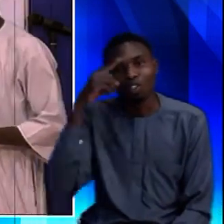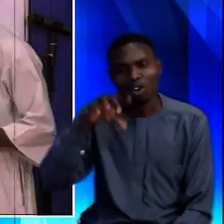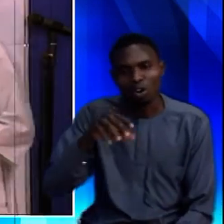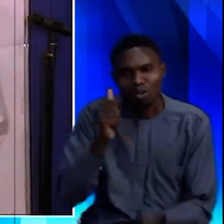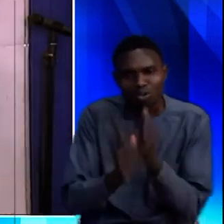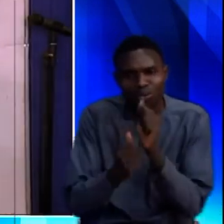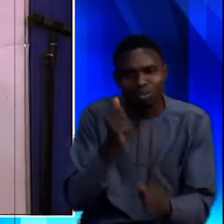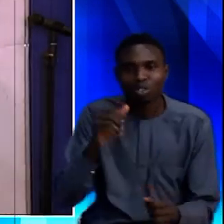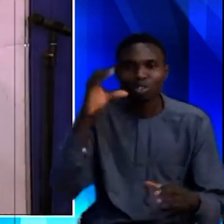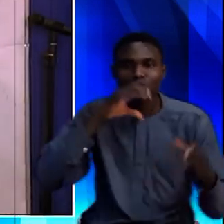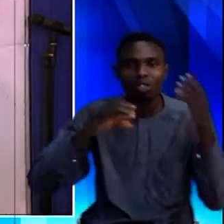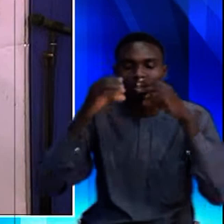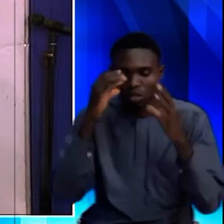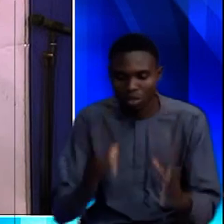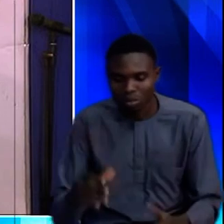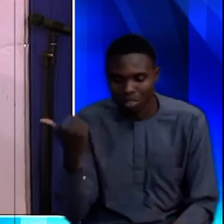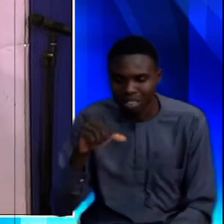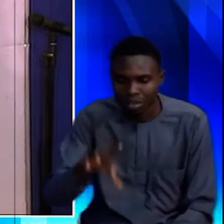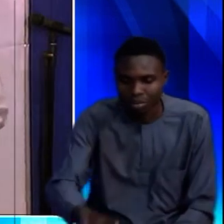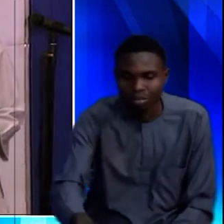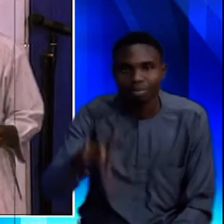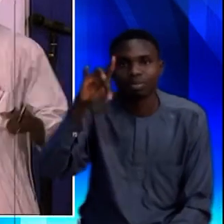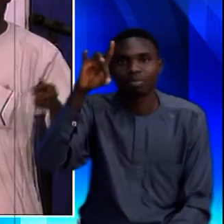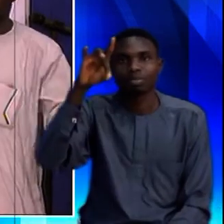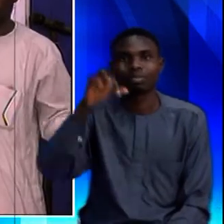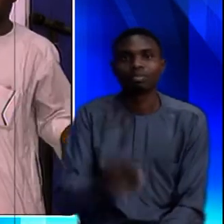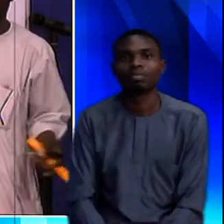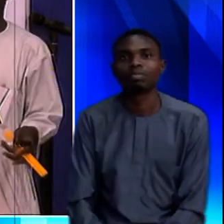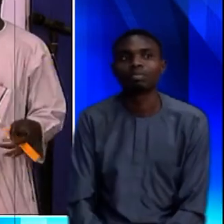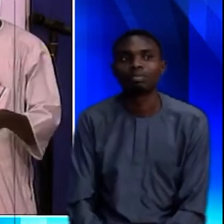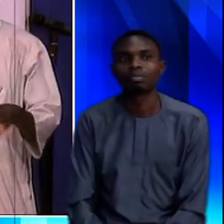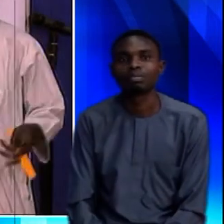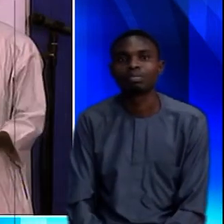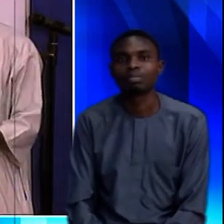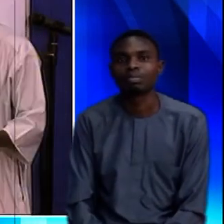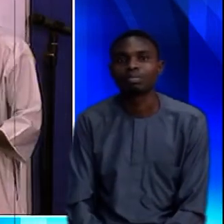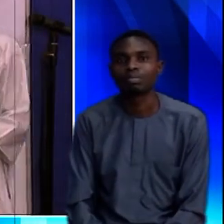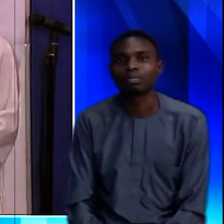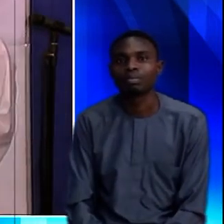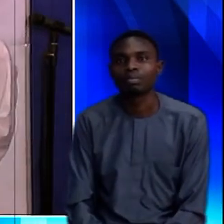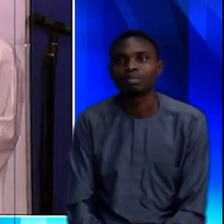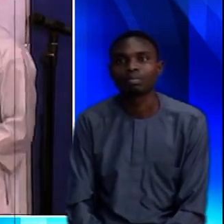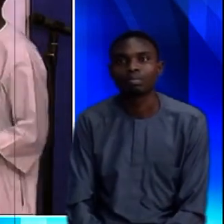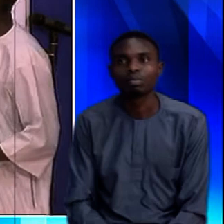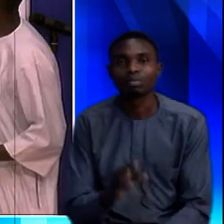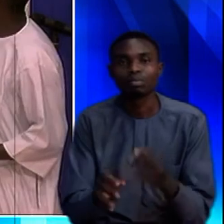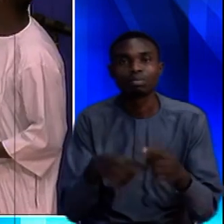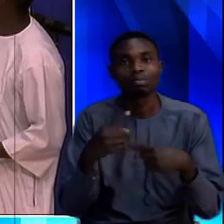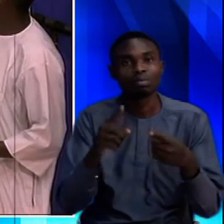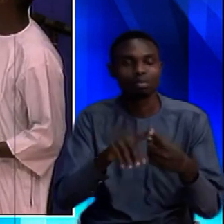Now, as a consumer, you do go to market, or you do go to a shop within your area. You will find